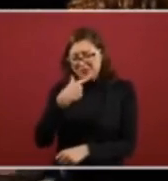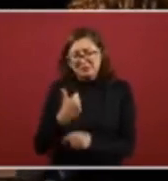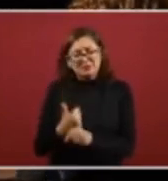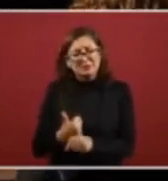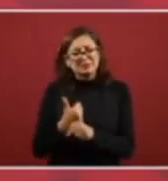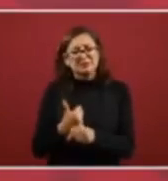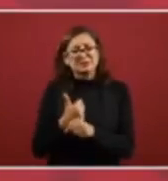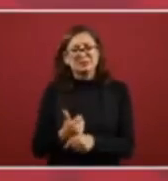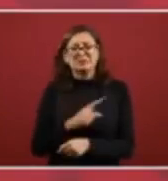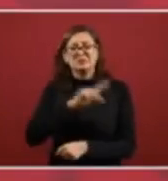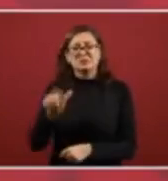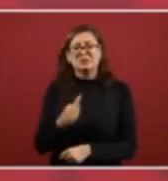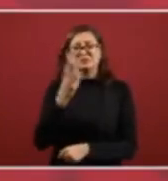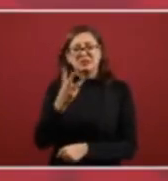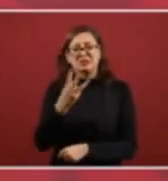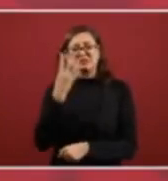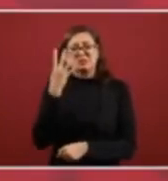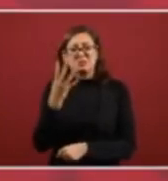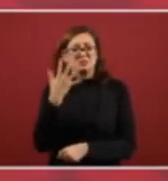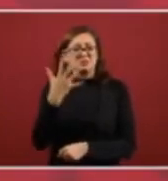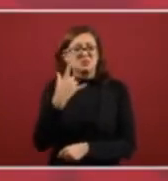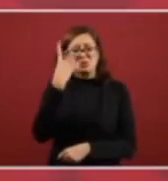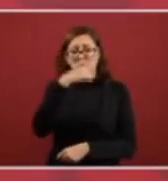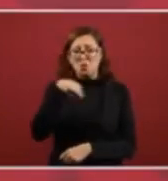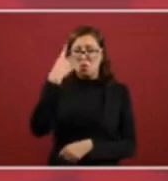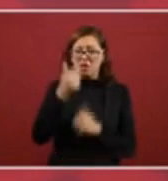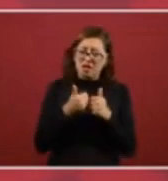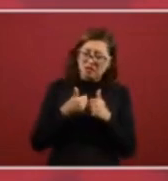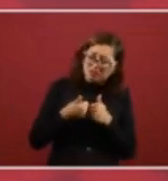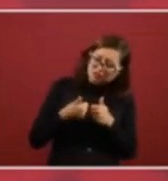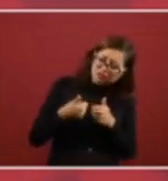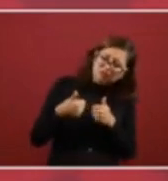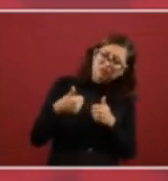now they have to travel 3 hours, 5 hours.